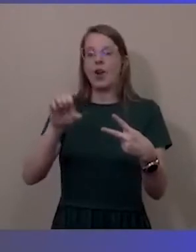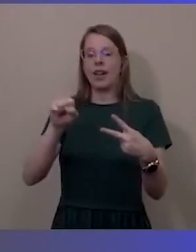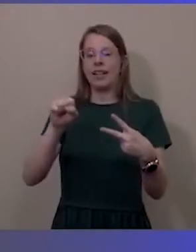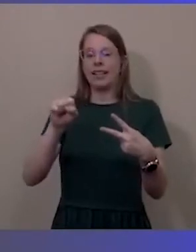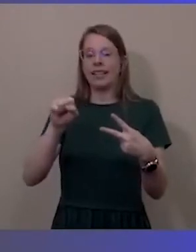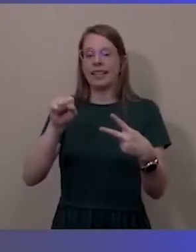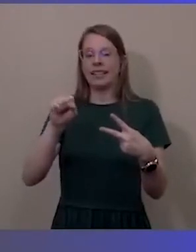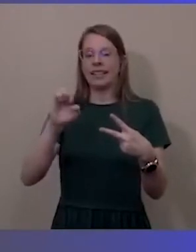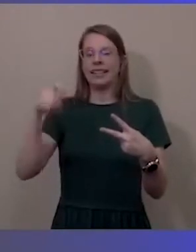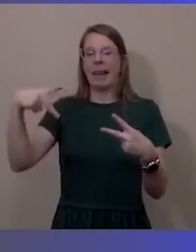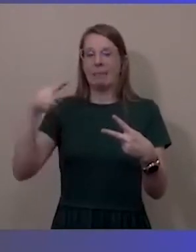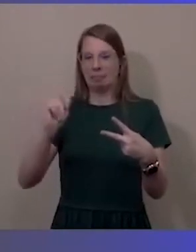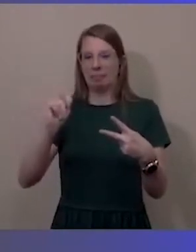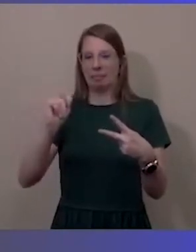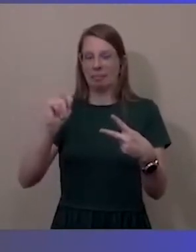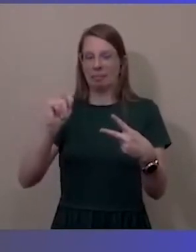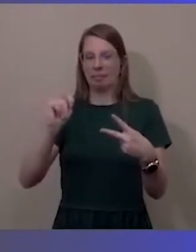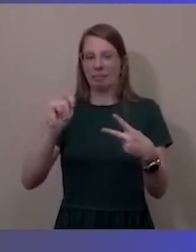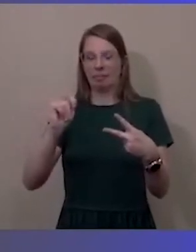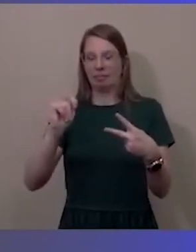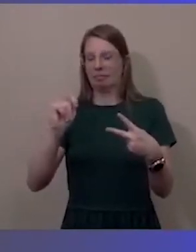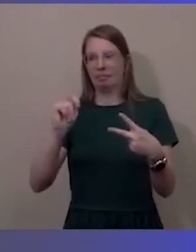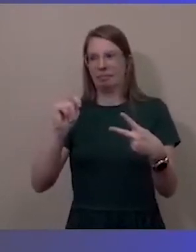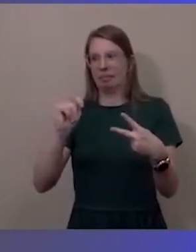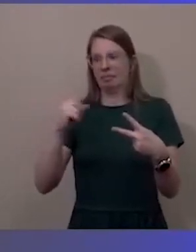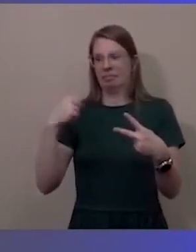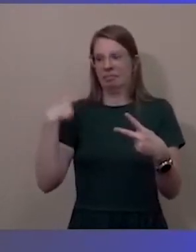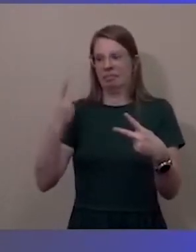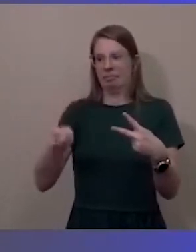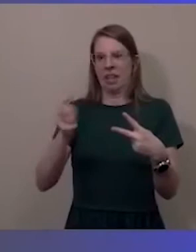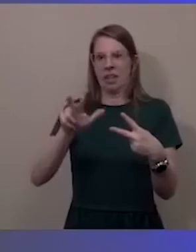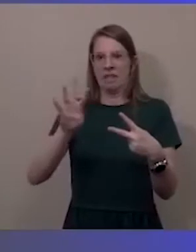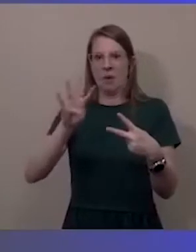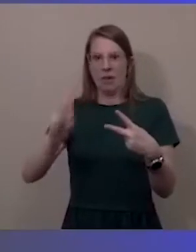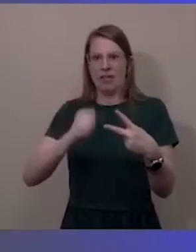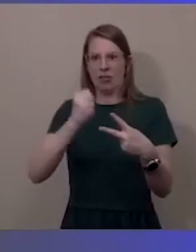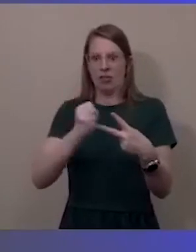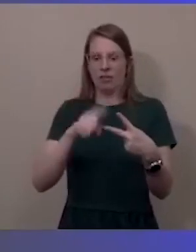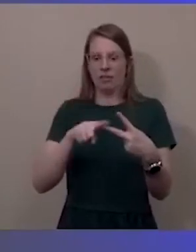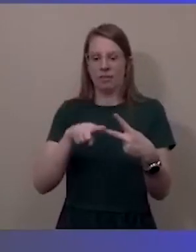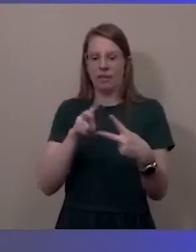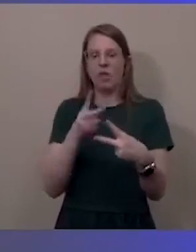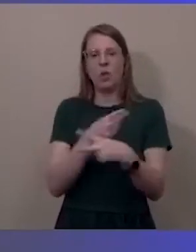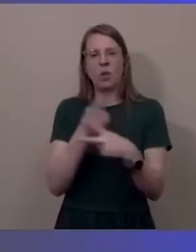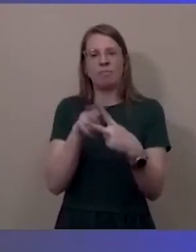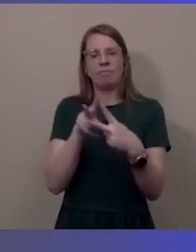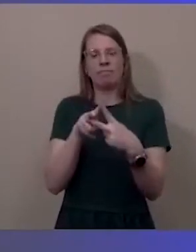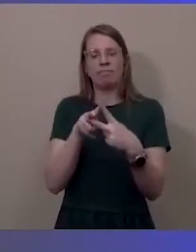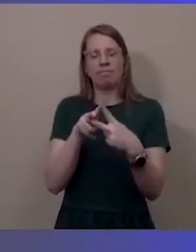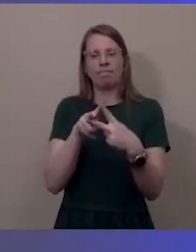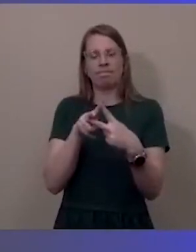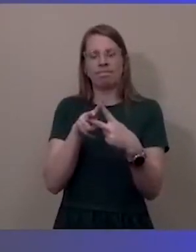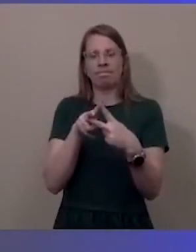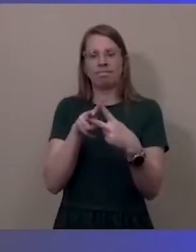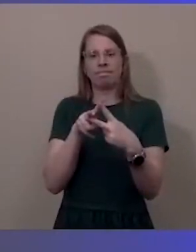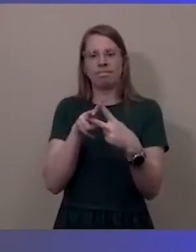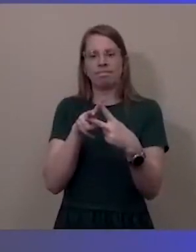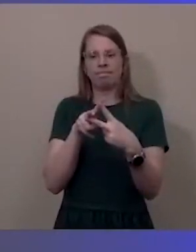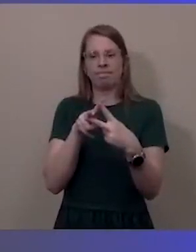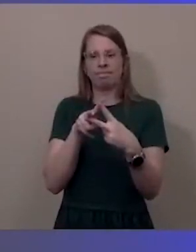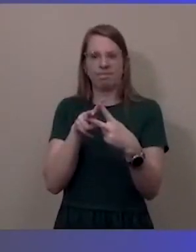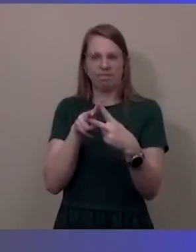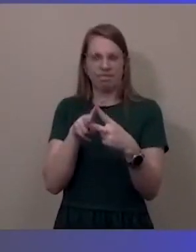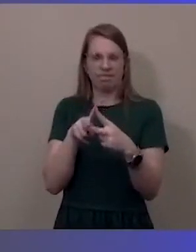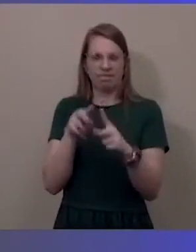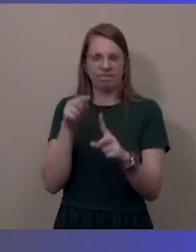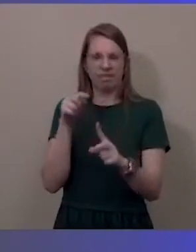donepezil is the most commonly used one. It's been around for 30, 40 years. So we use those two to go after, the symptoms of